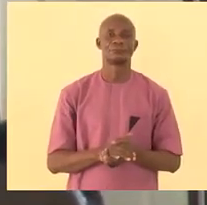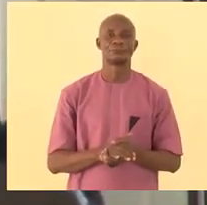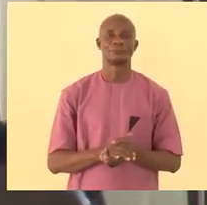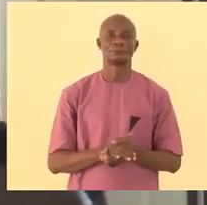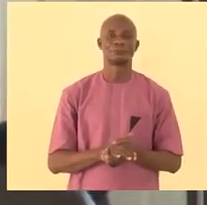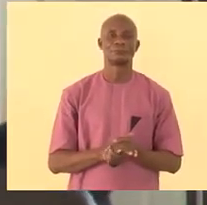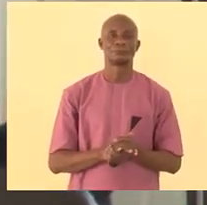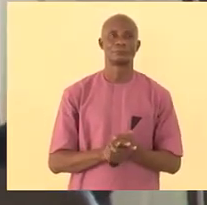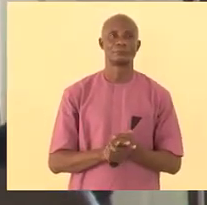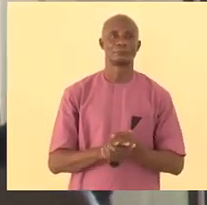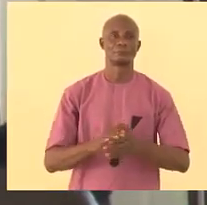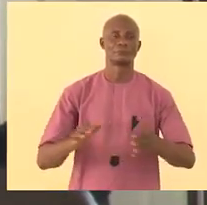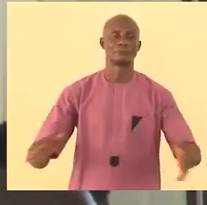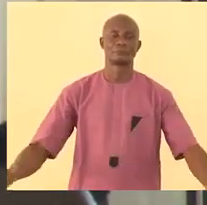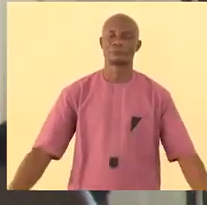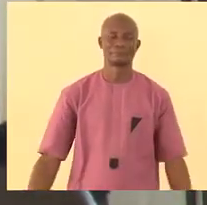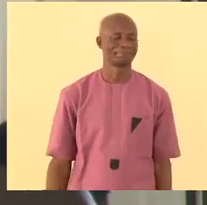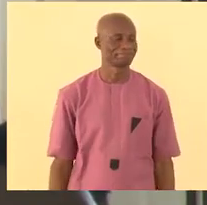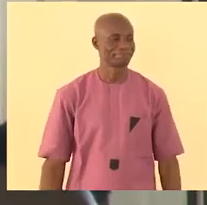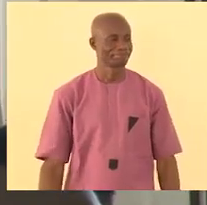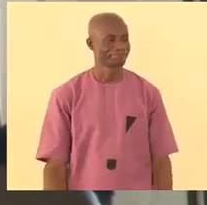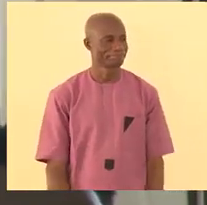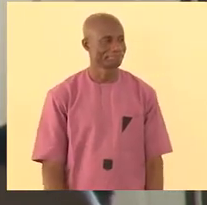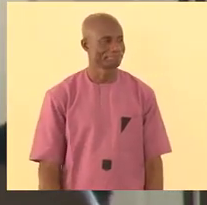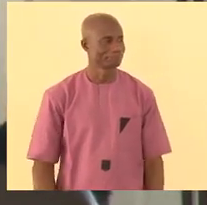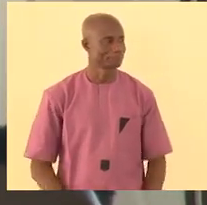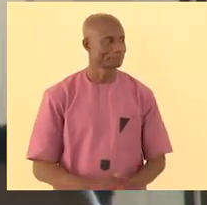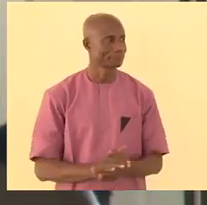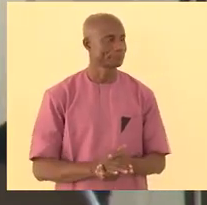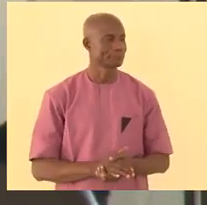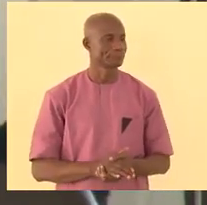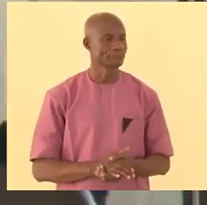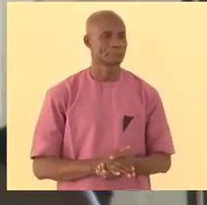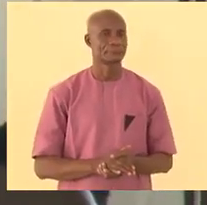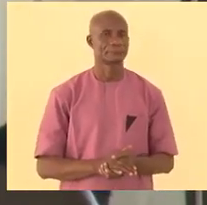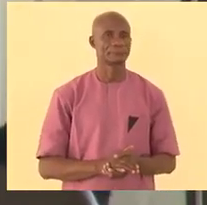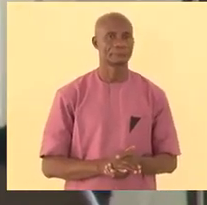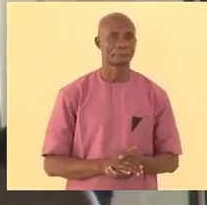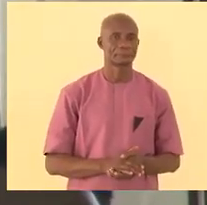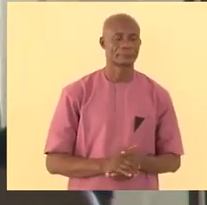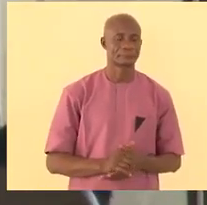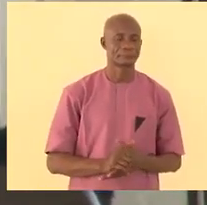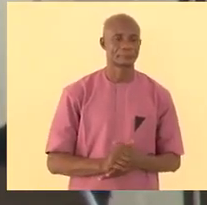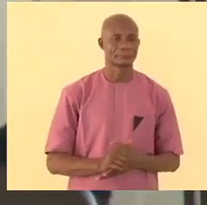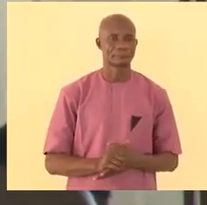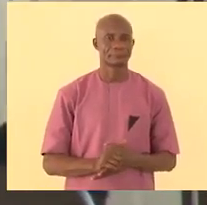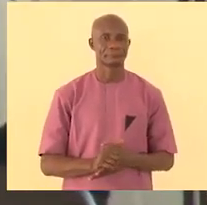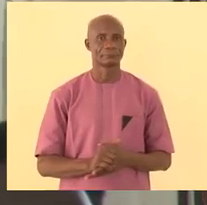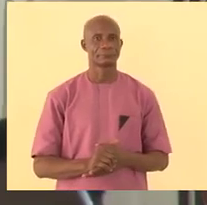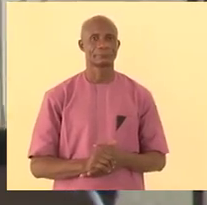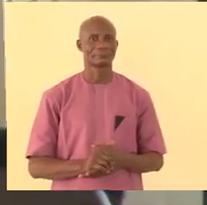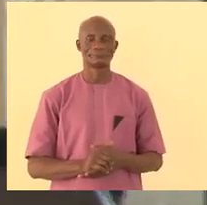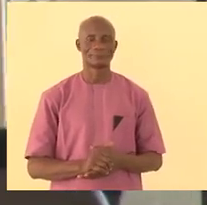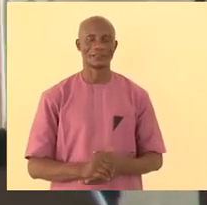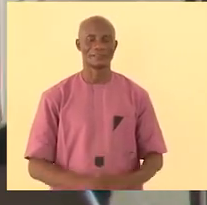That is one of the qualities that I would like to see in our today's Nigerian leaders. And then